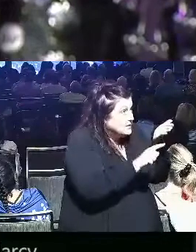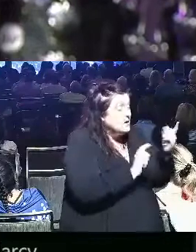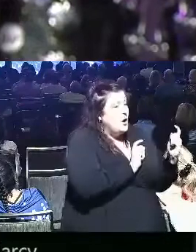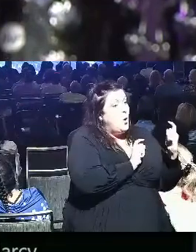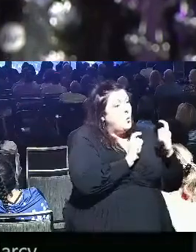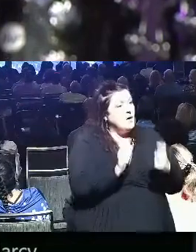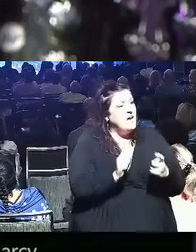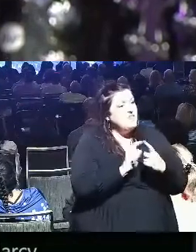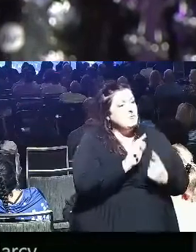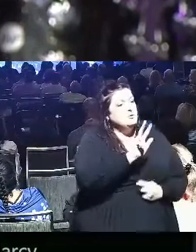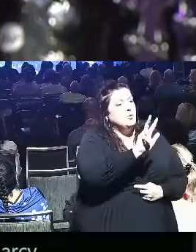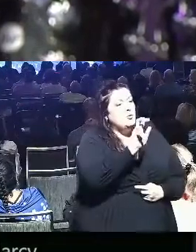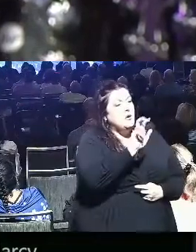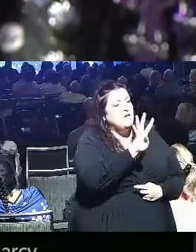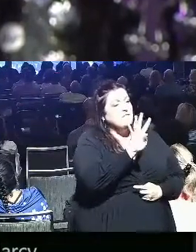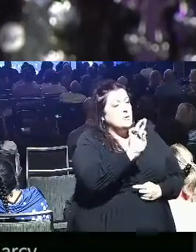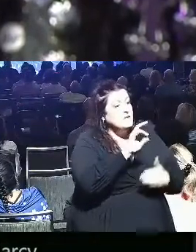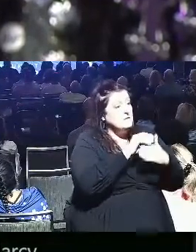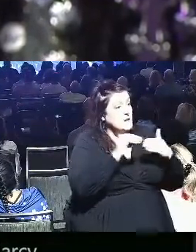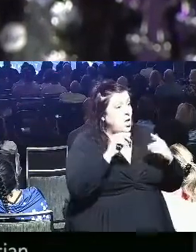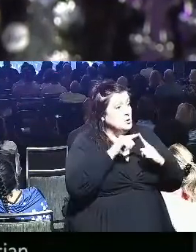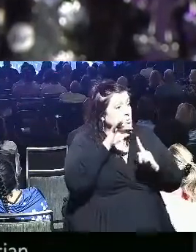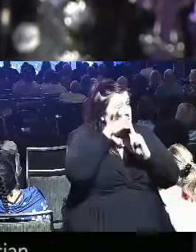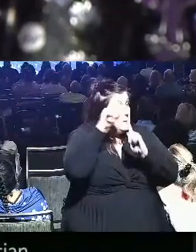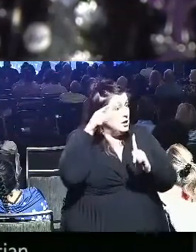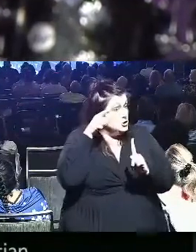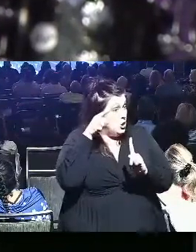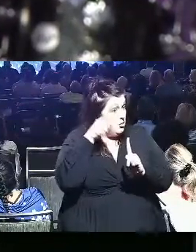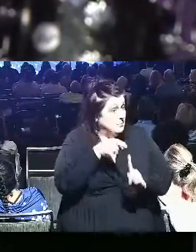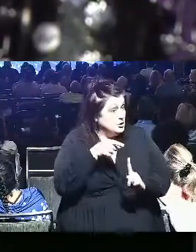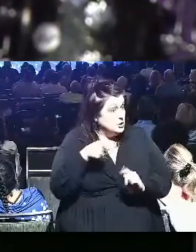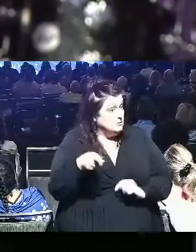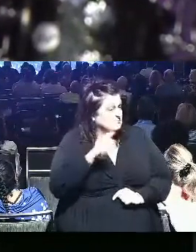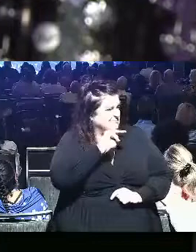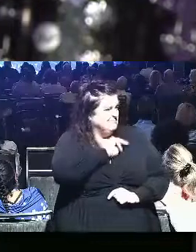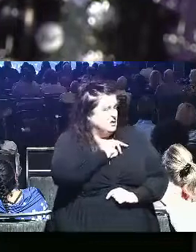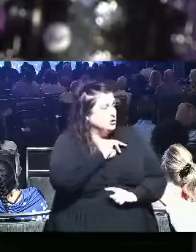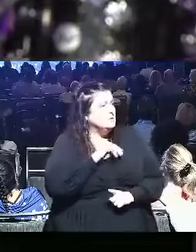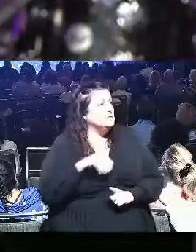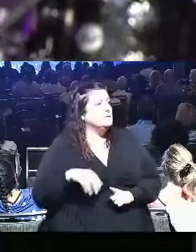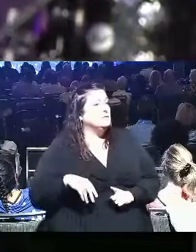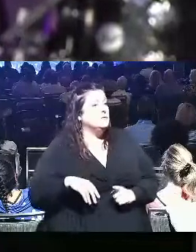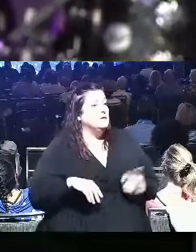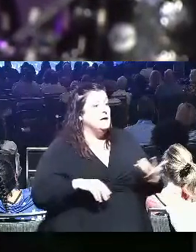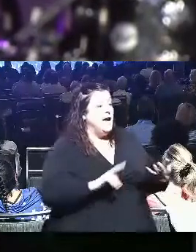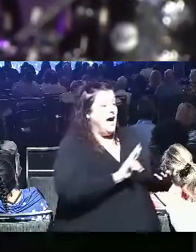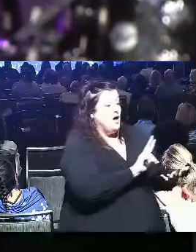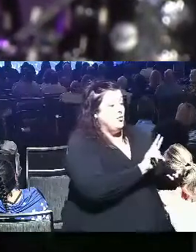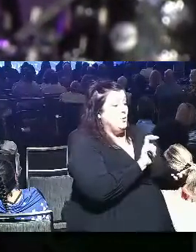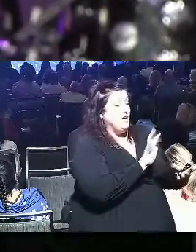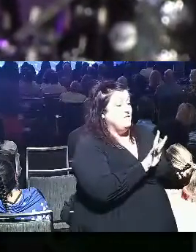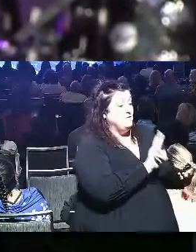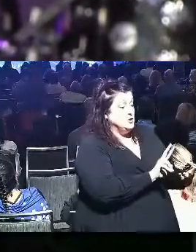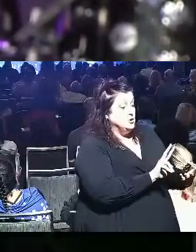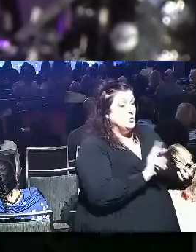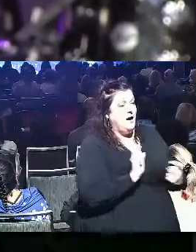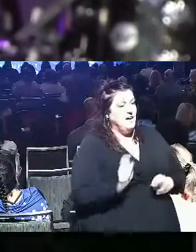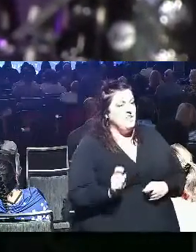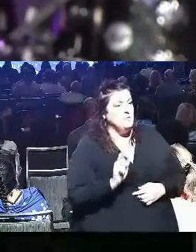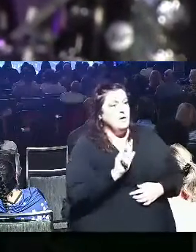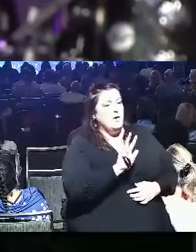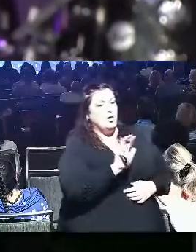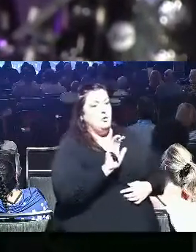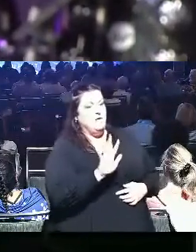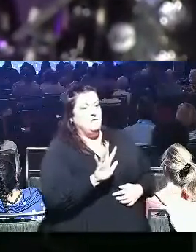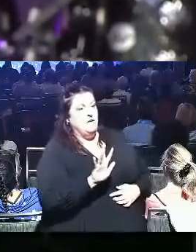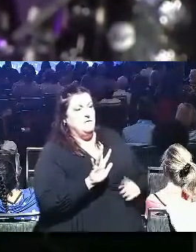$347 to special missions. And you know why I know it was $347? Because I had $352 in my account. And I needed to